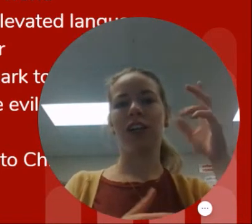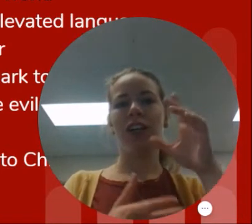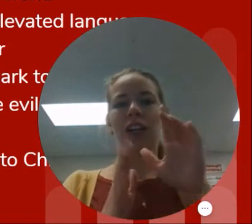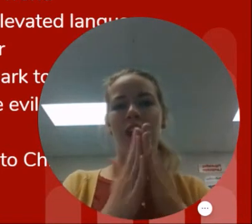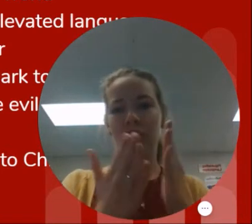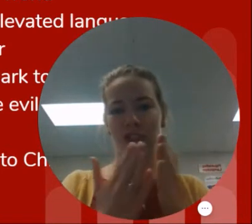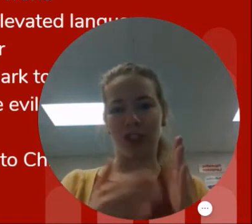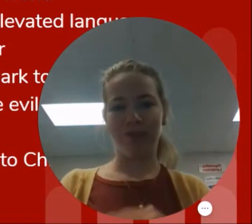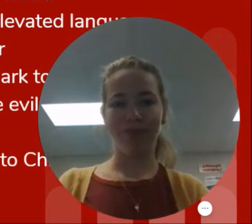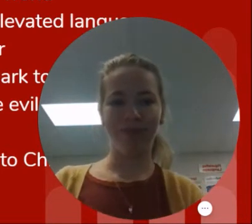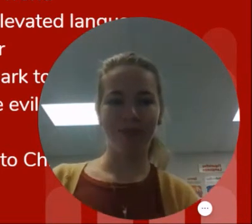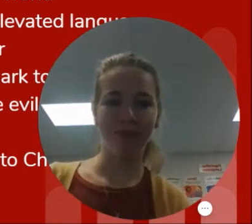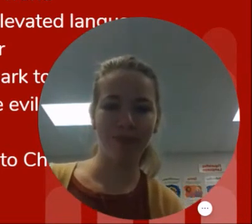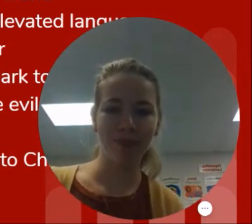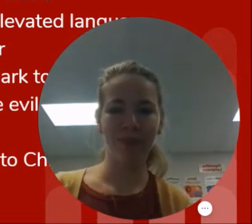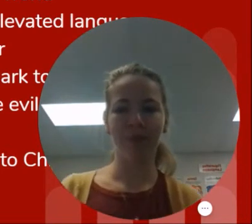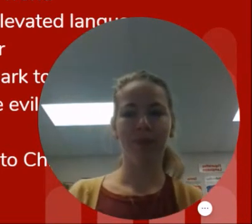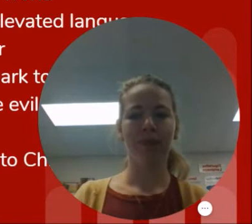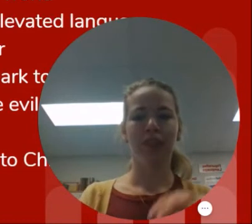British literature.